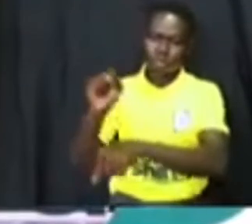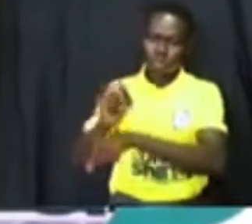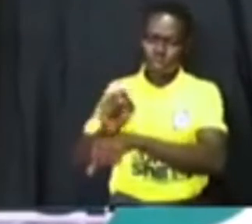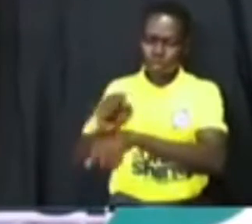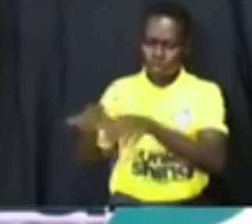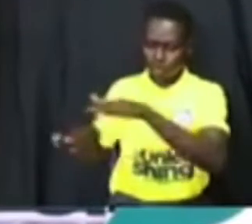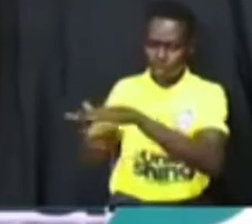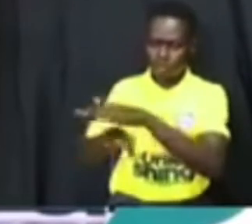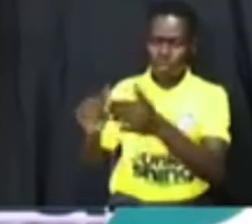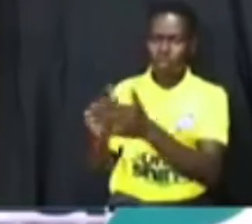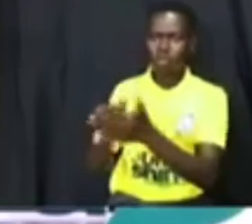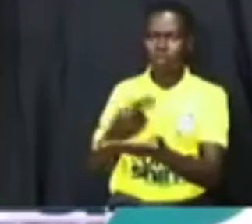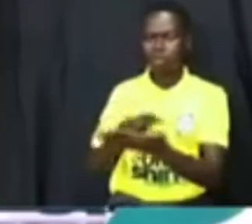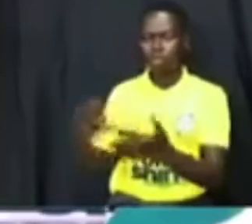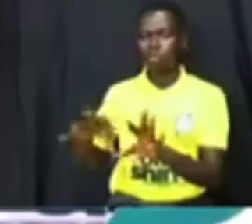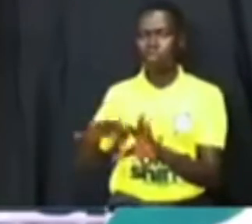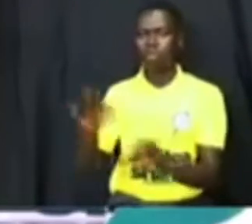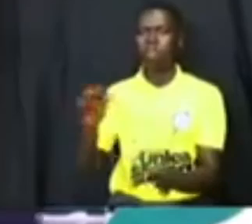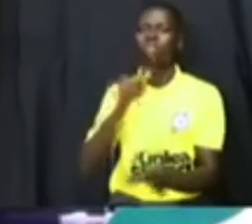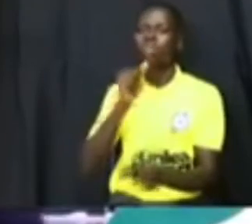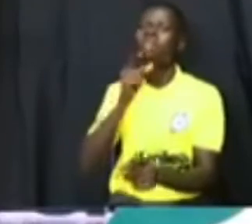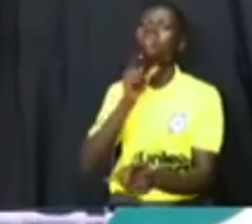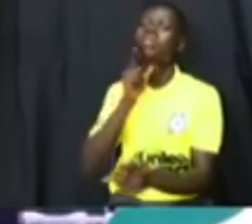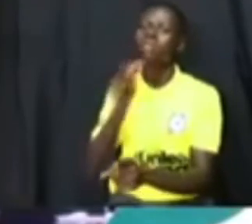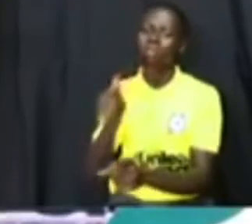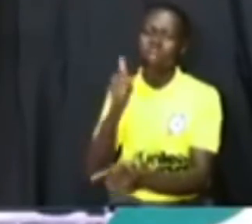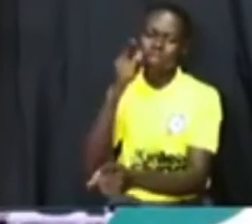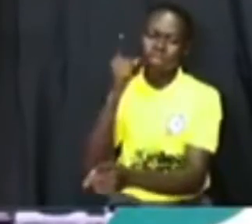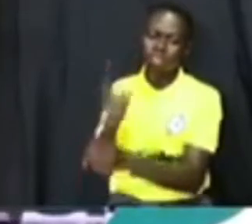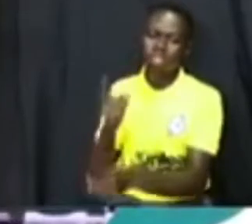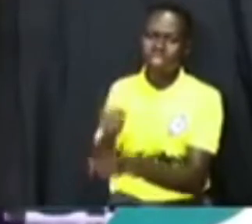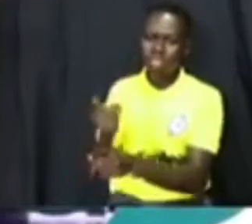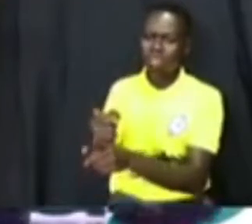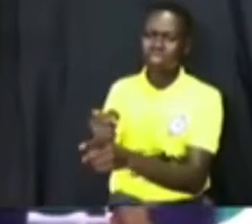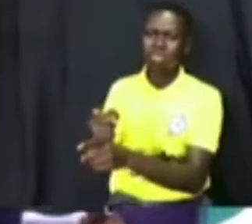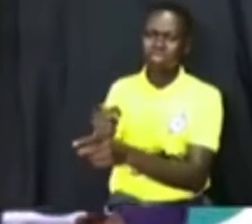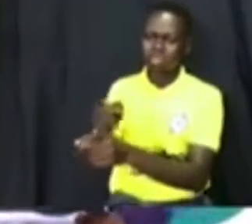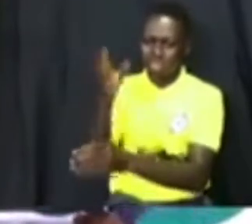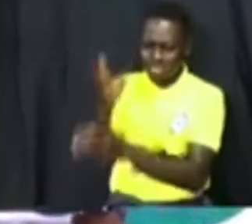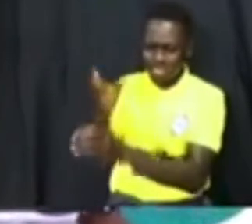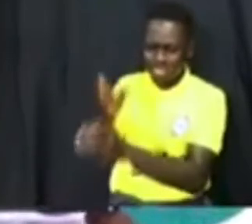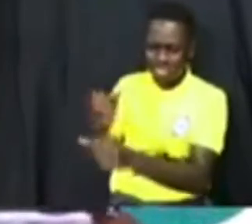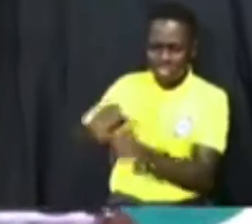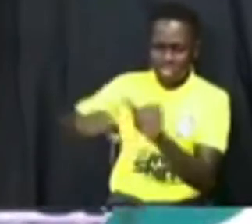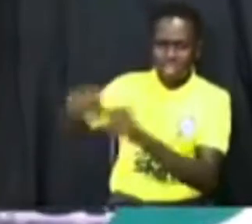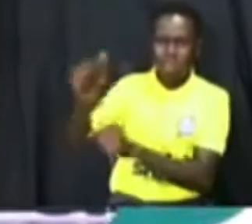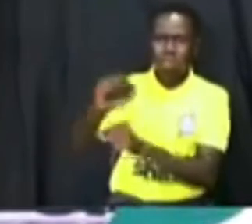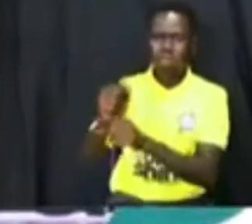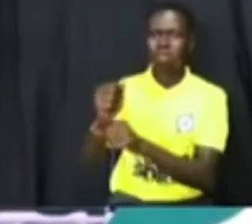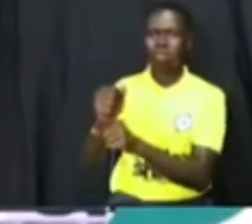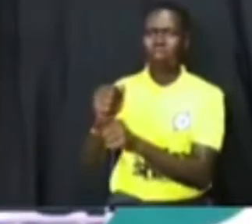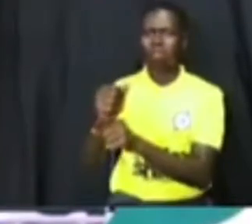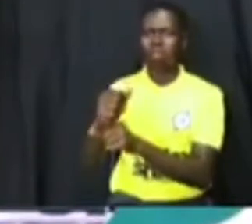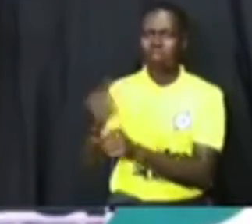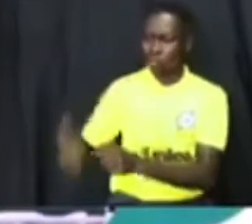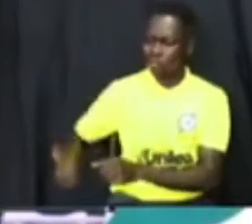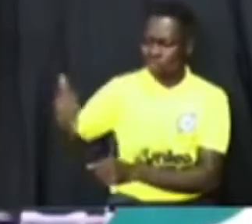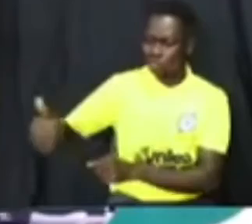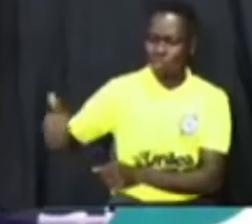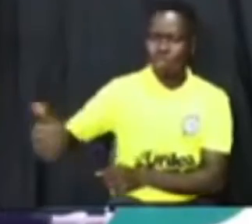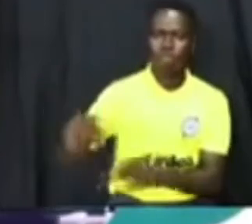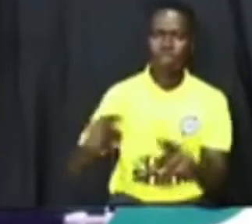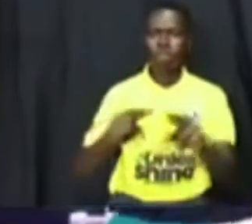Yes. We don't care about titles. Mm, mm. It is the function we follow.